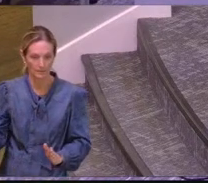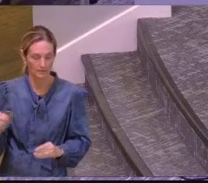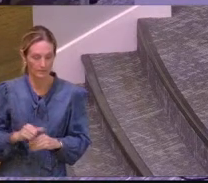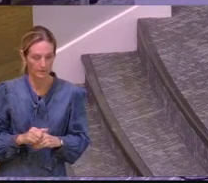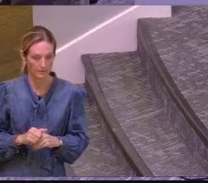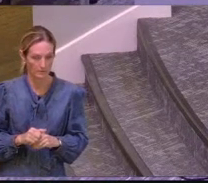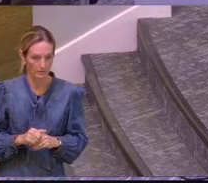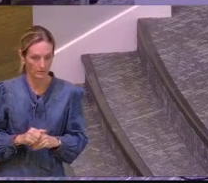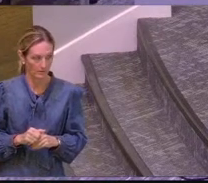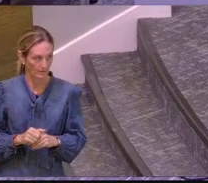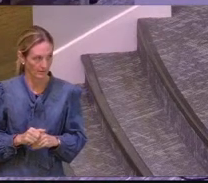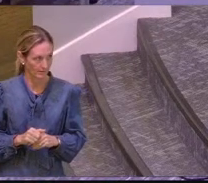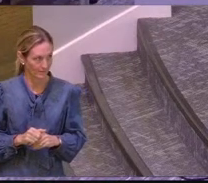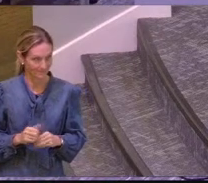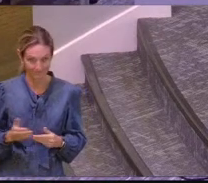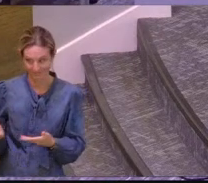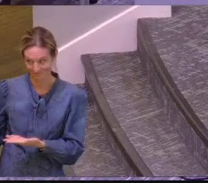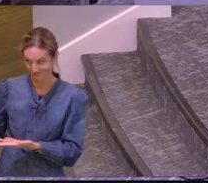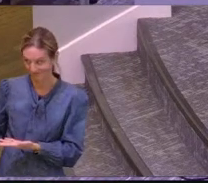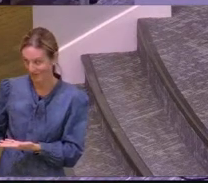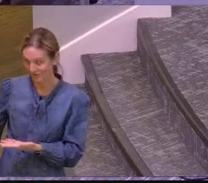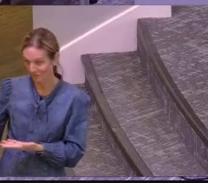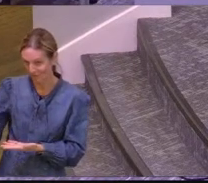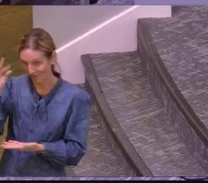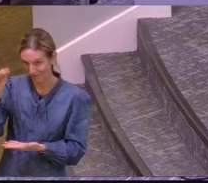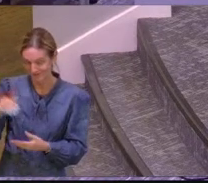What are your thoughts?